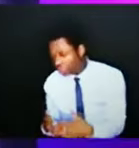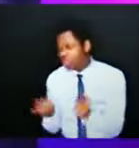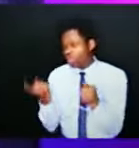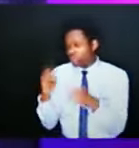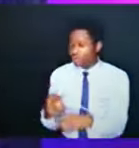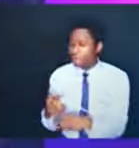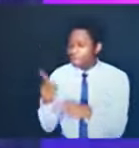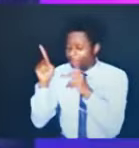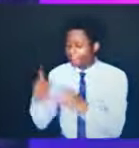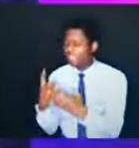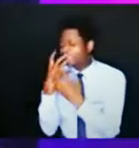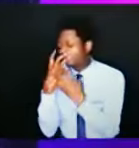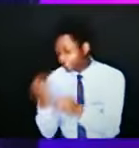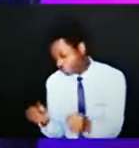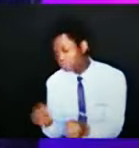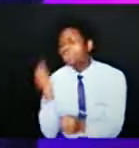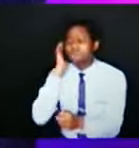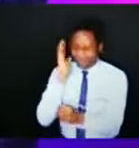was helping him.